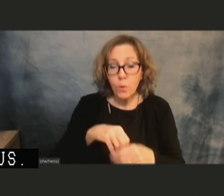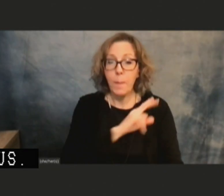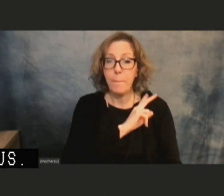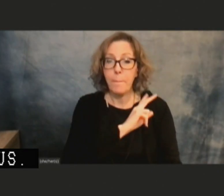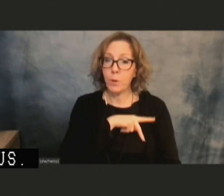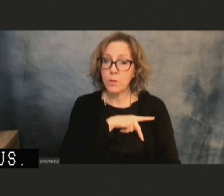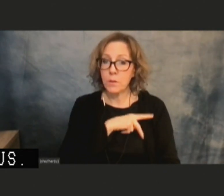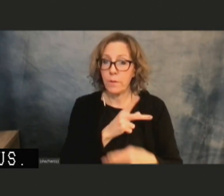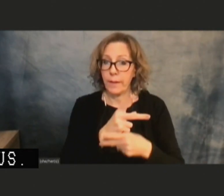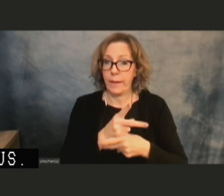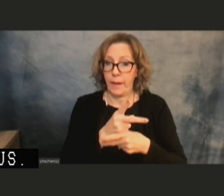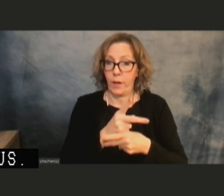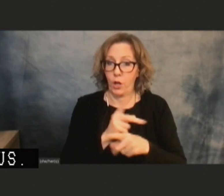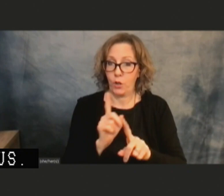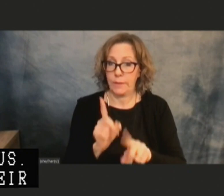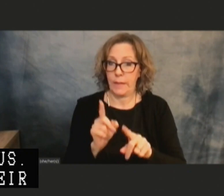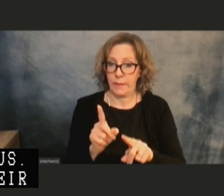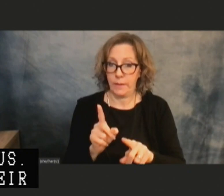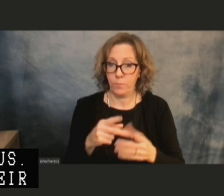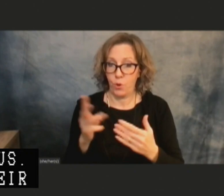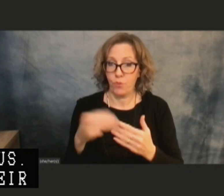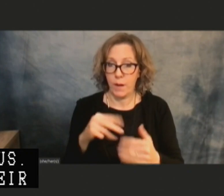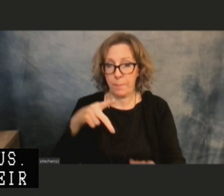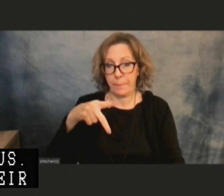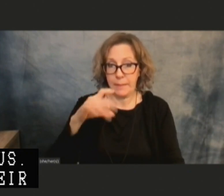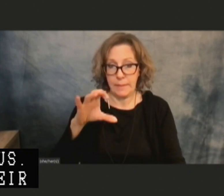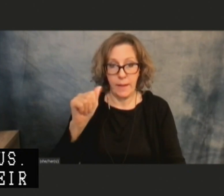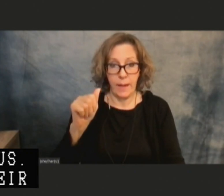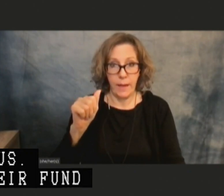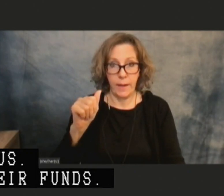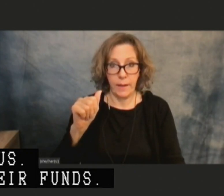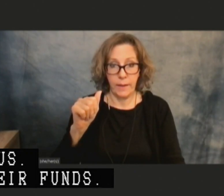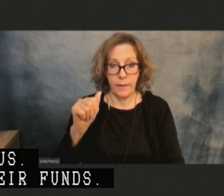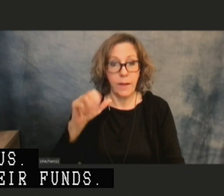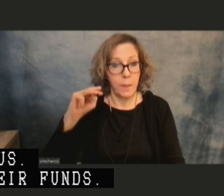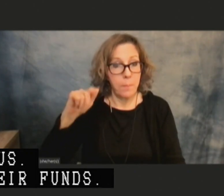for the Commonwealth of Massachusetts, that's paid for by MassHealth,